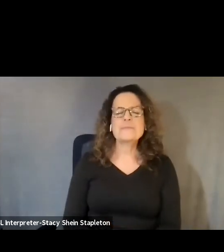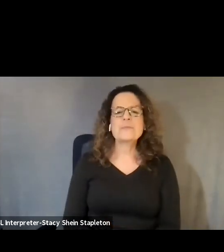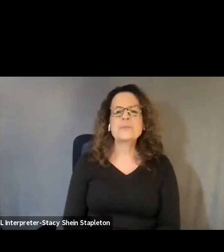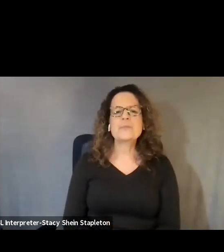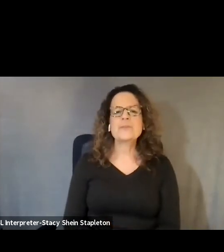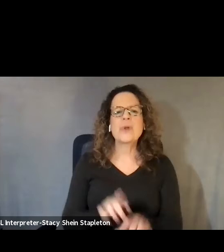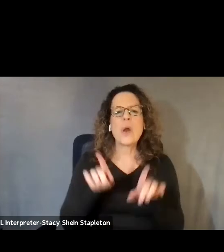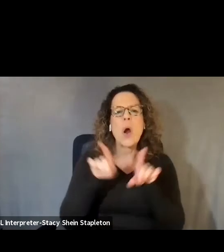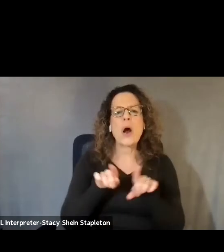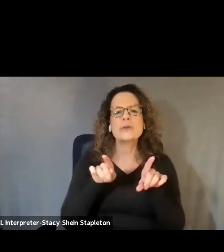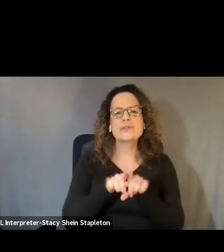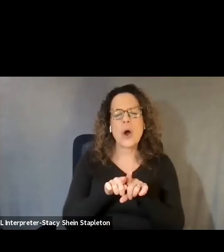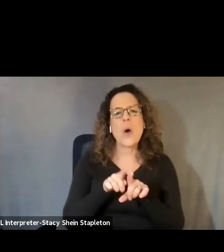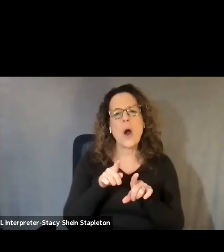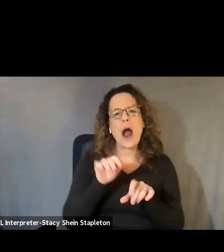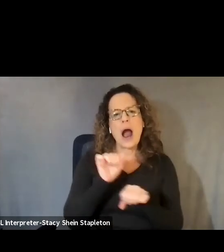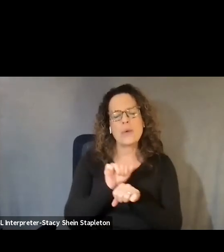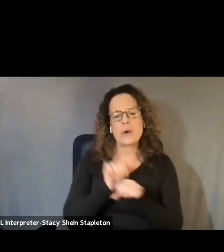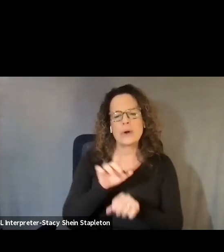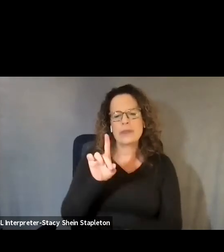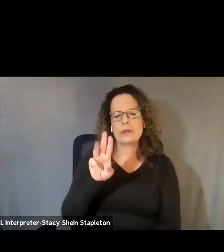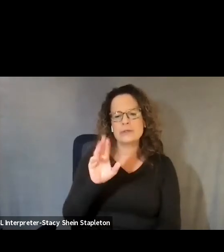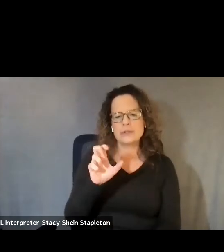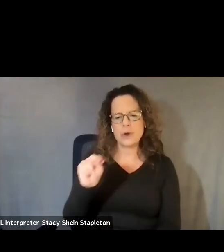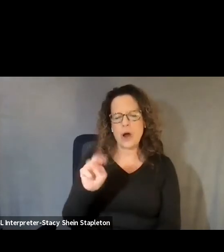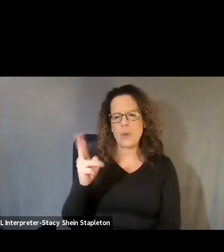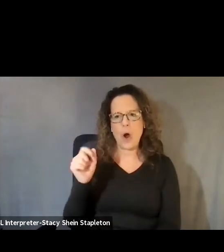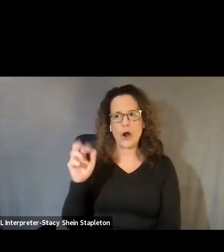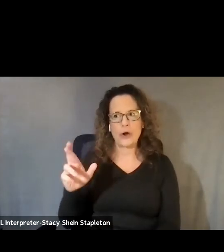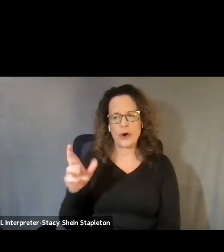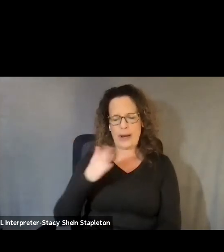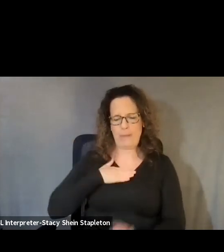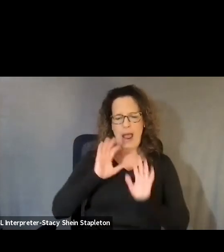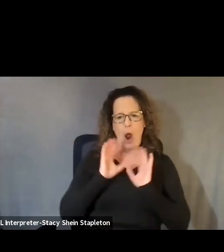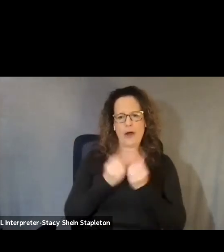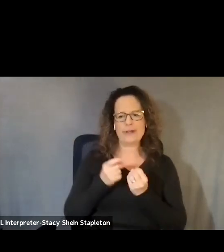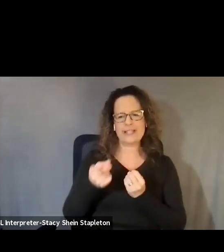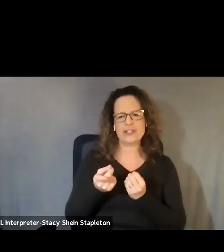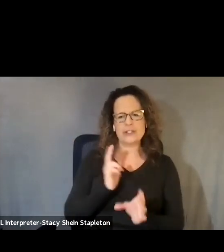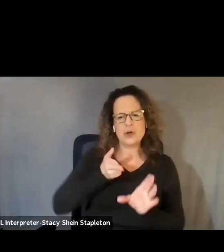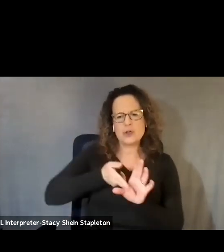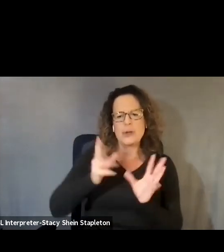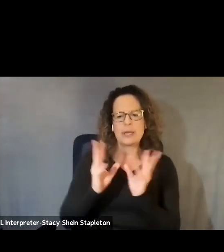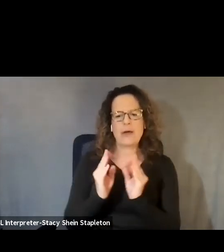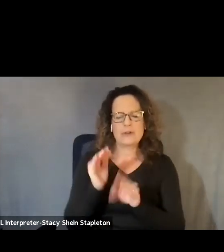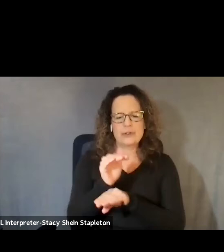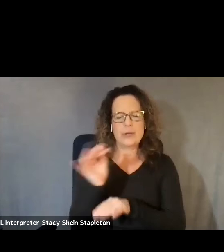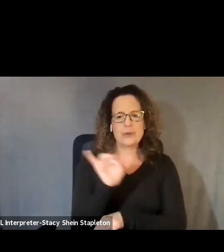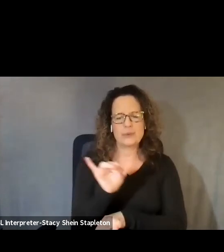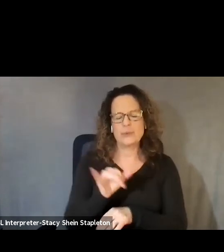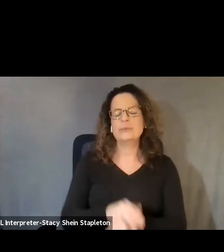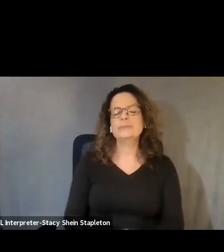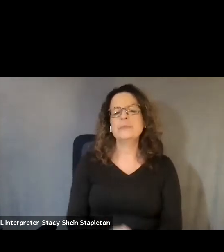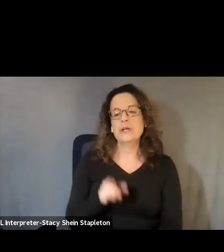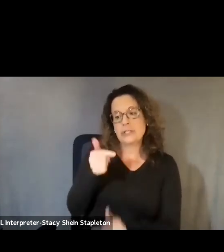have the great privilege of working with Dawn Walker in my own office. Dawn is on as well tonight. And she